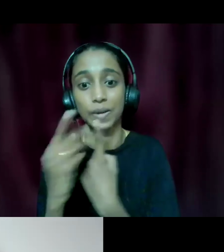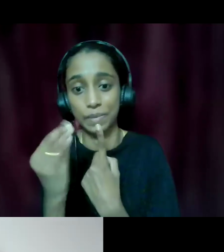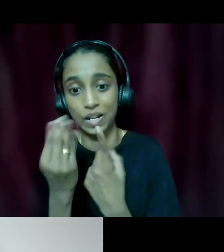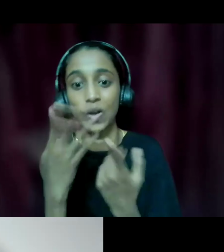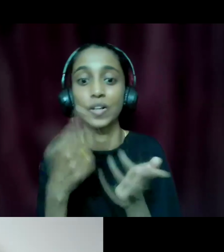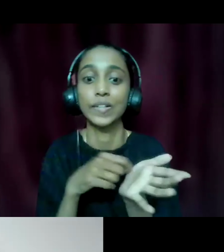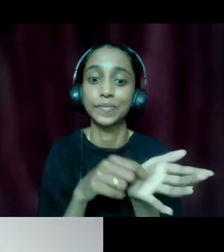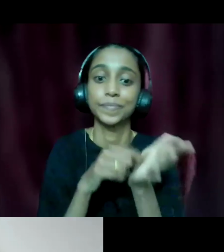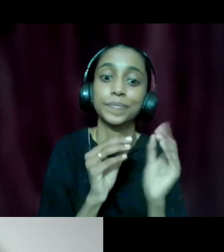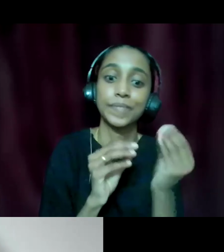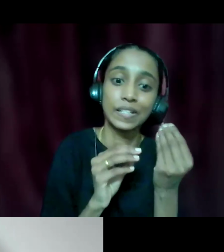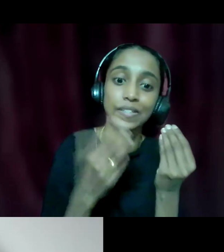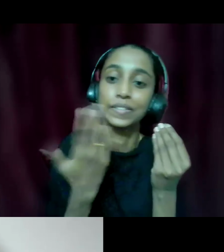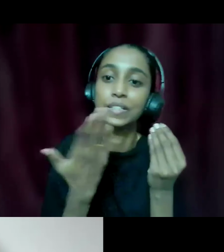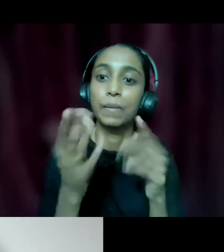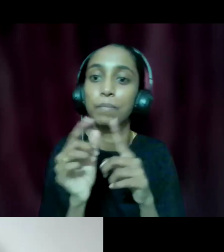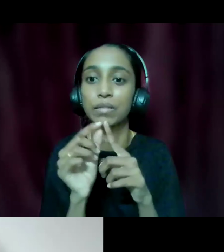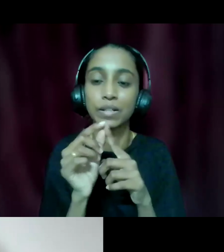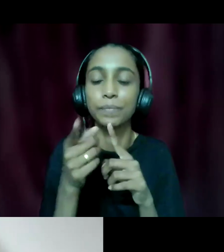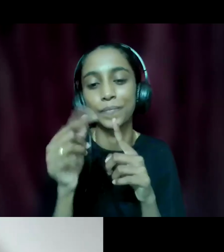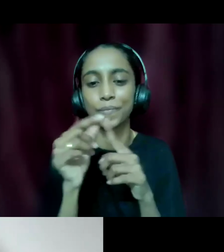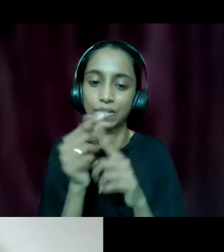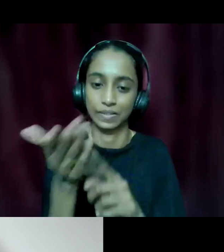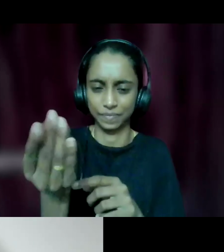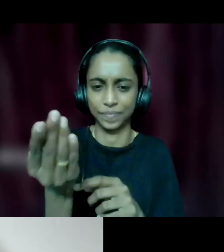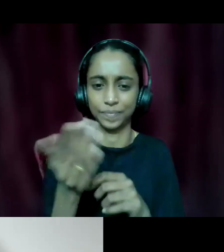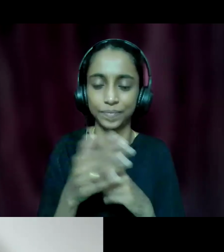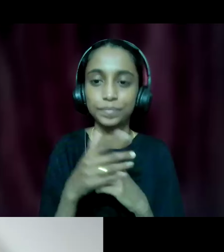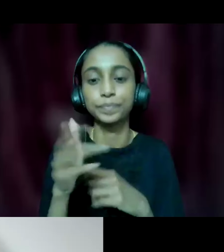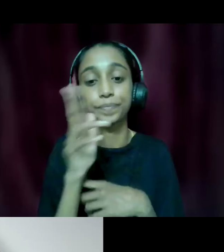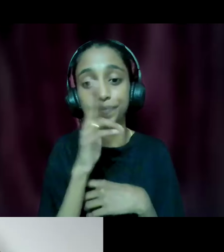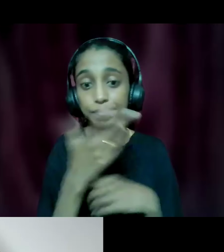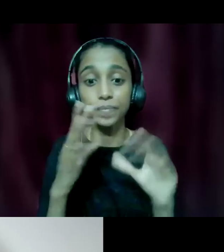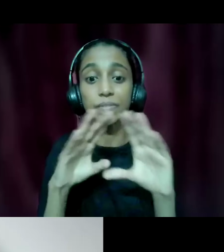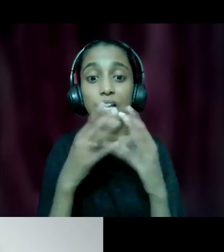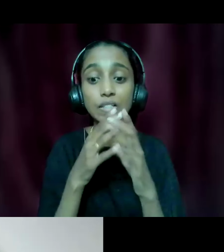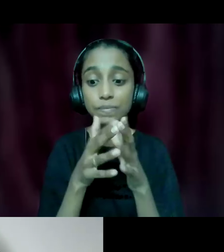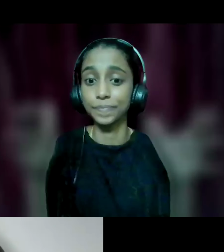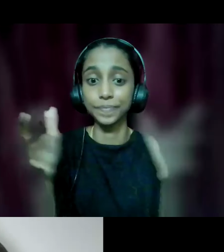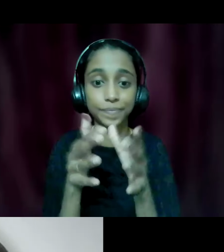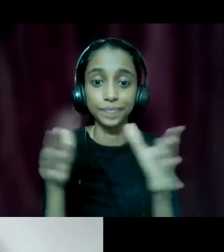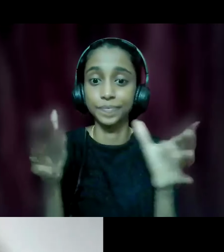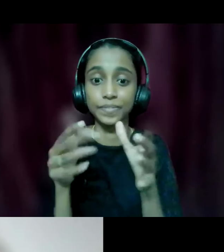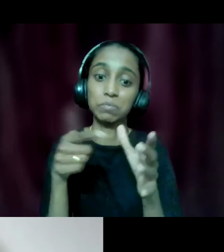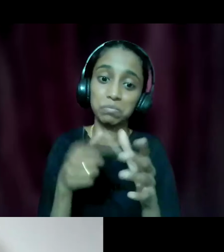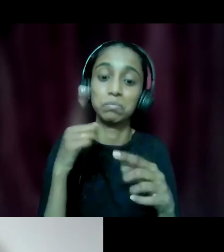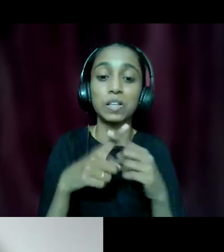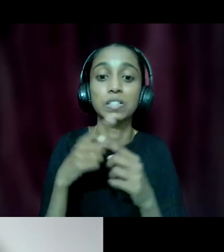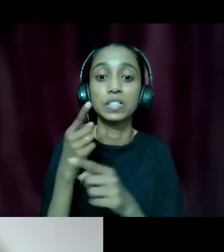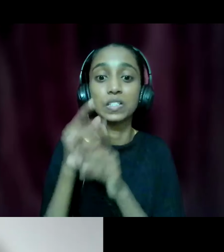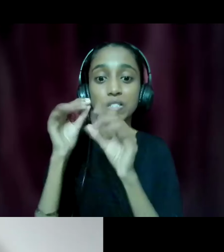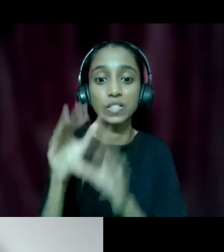I would, yes, Prithviraj, please go on. It depends on the class size. It depends on the experience of the